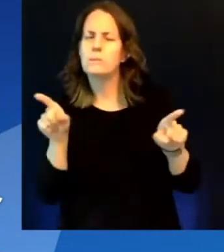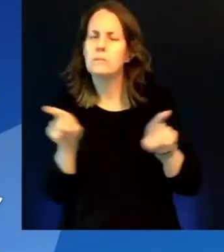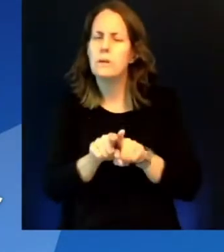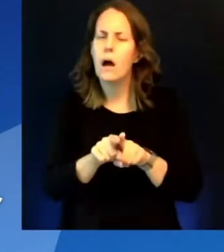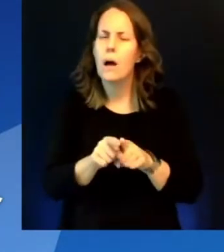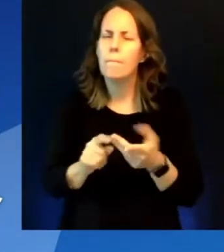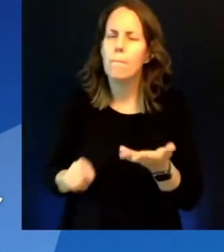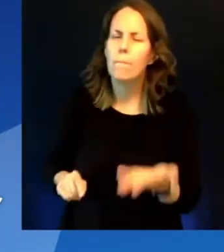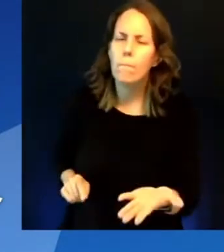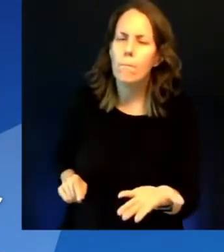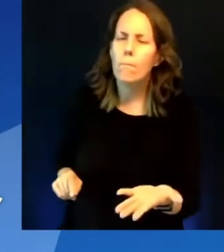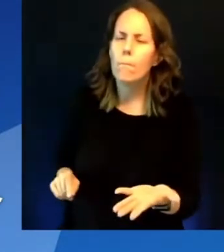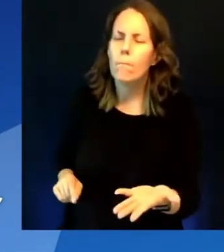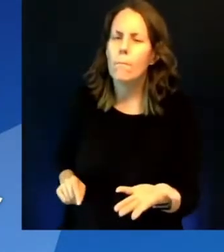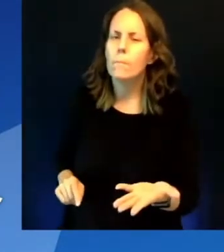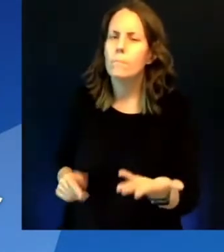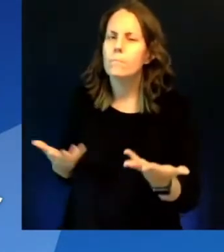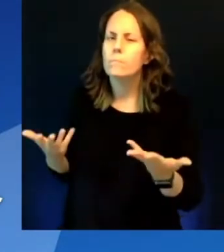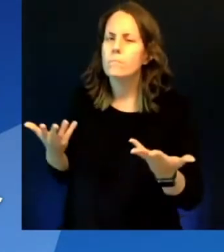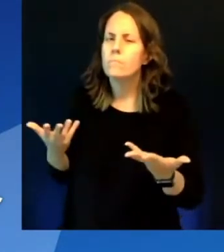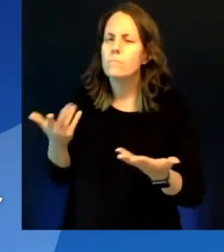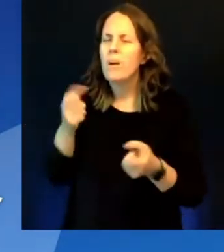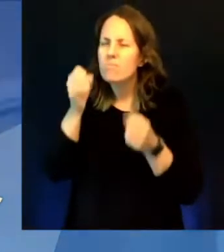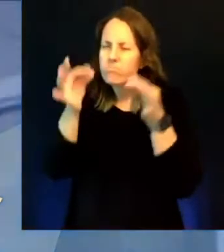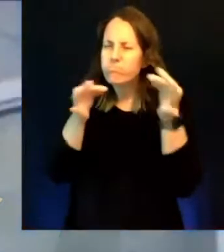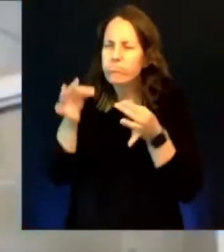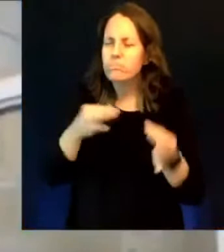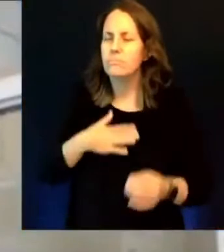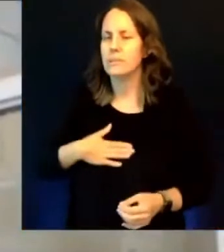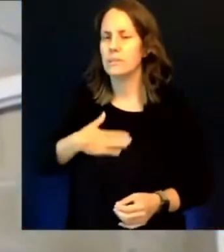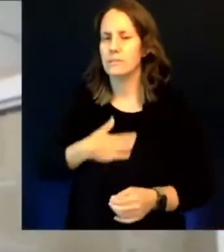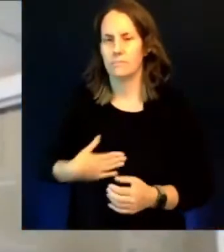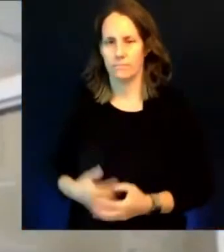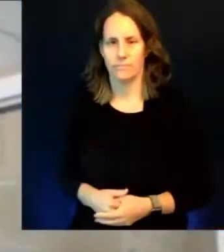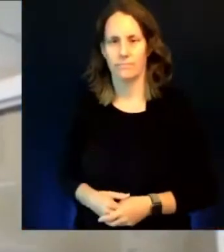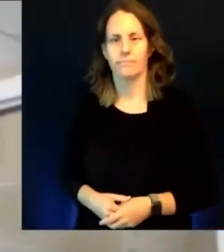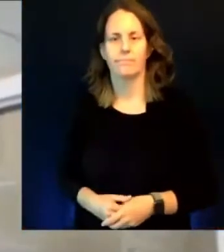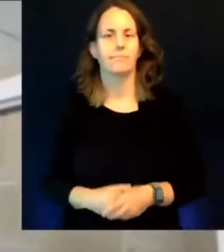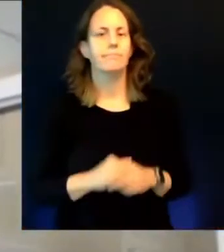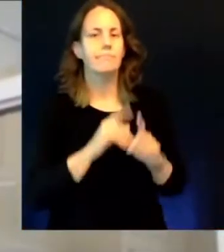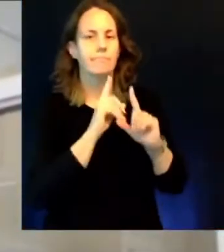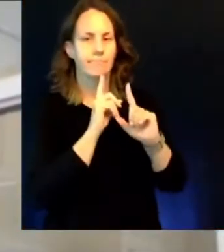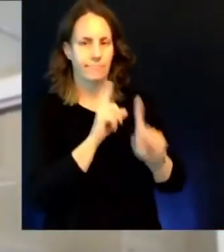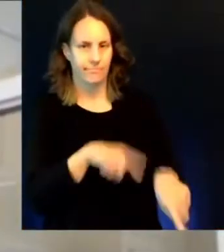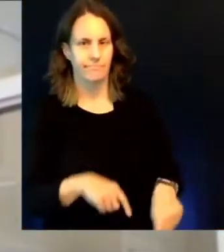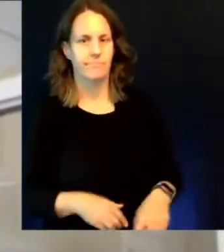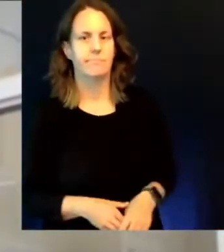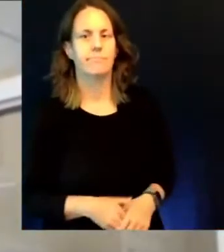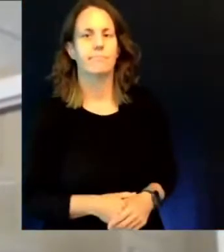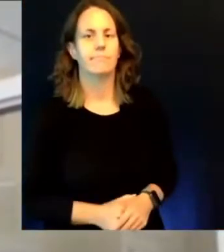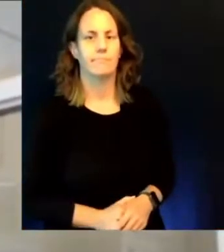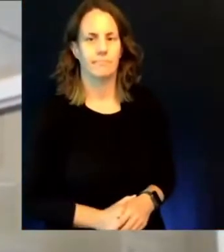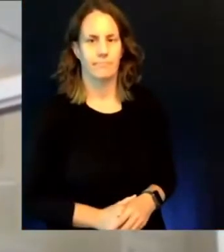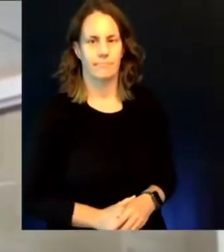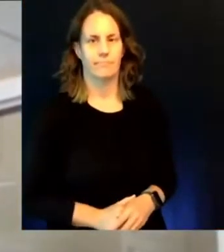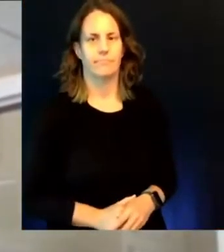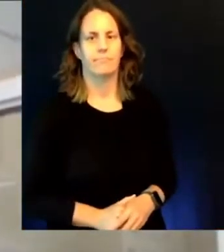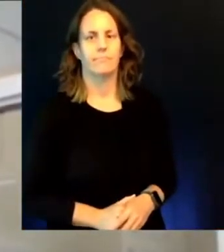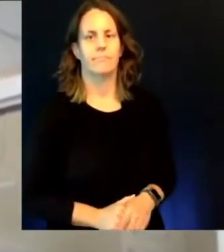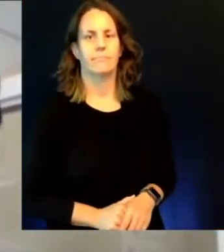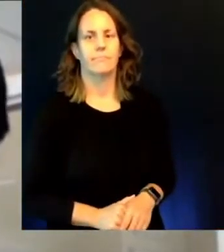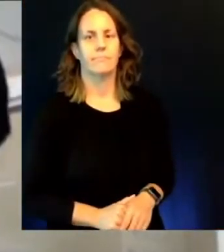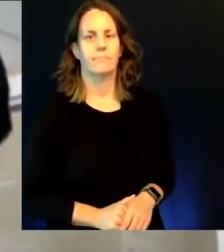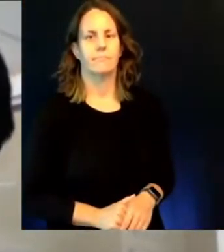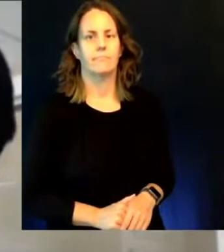Great questions. Complicated topic. I'm happy to help explain things as best I can. And we've used the terms additional doses